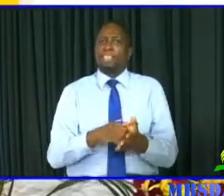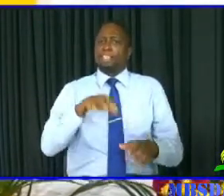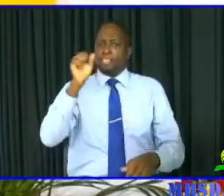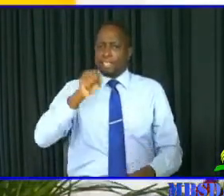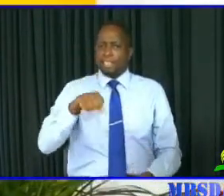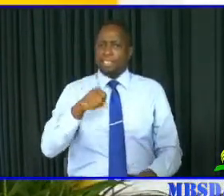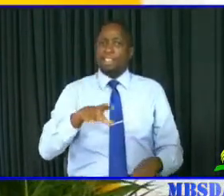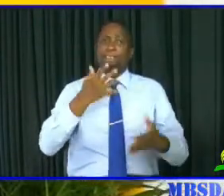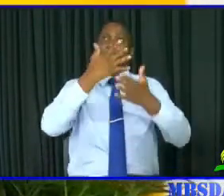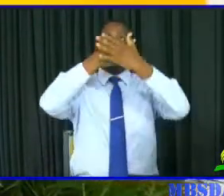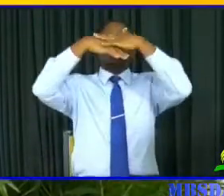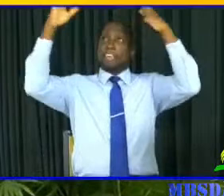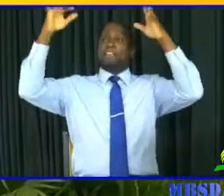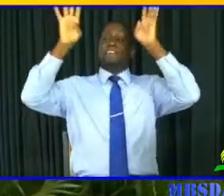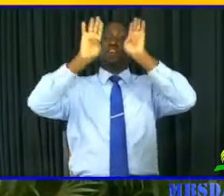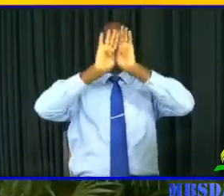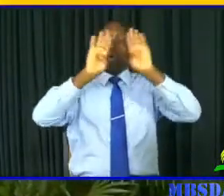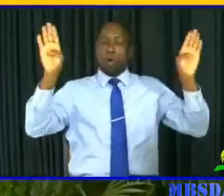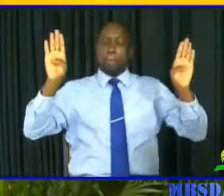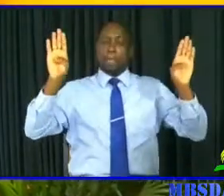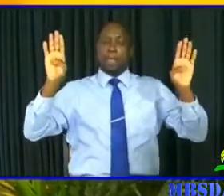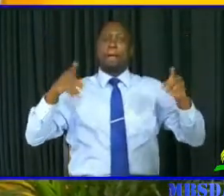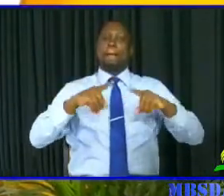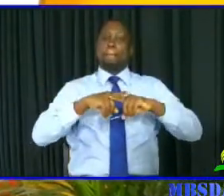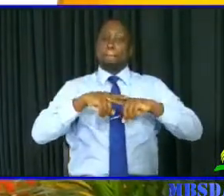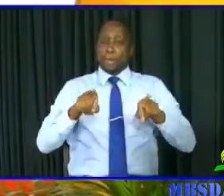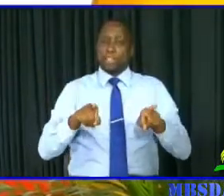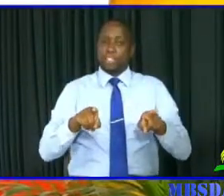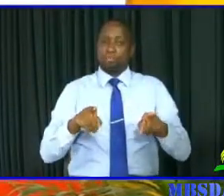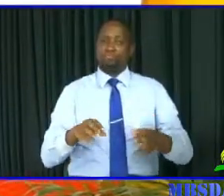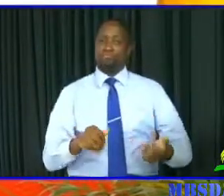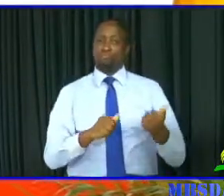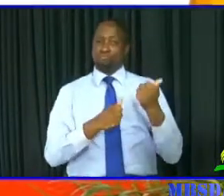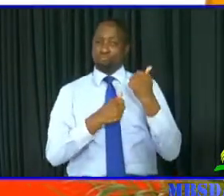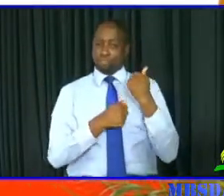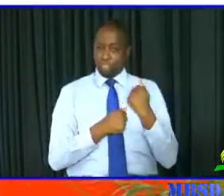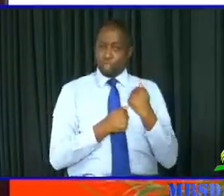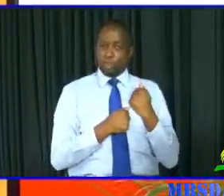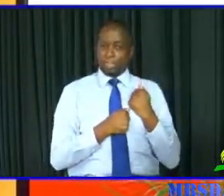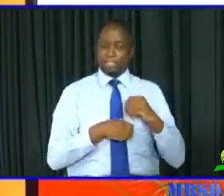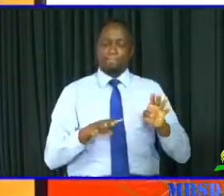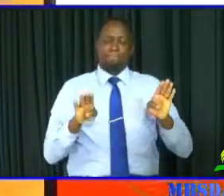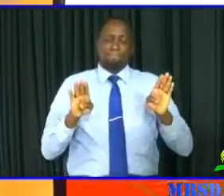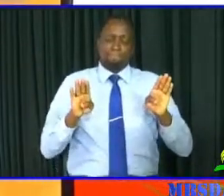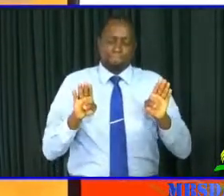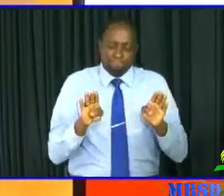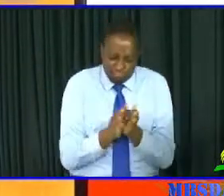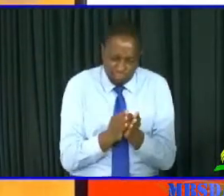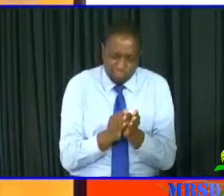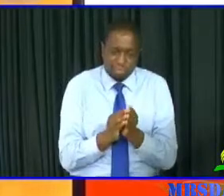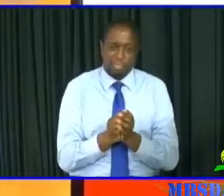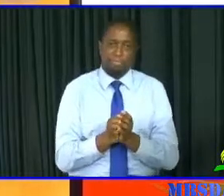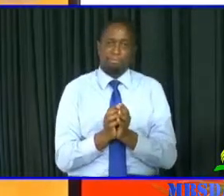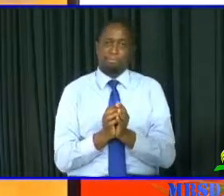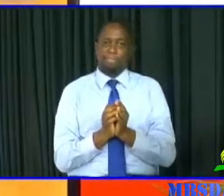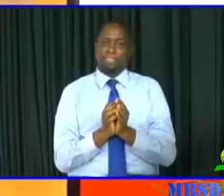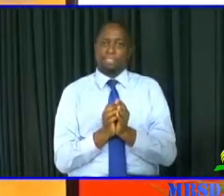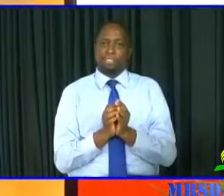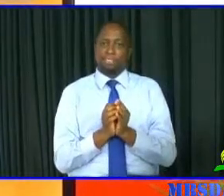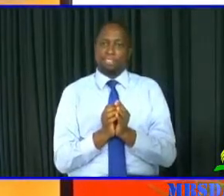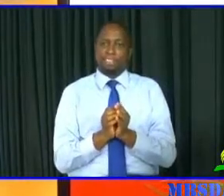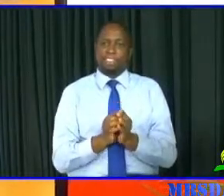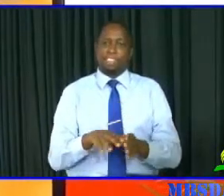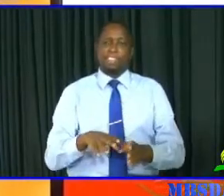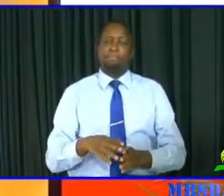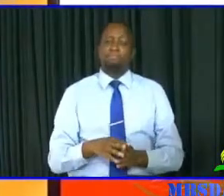opened, but the security is tight. Open borders, tight security. My beloved brothers